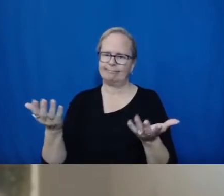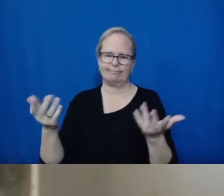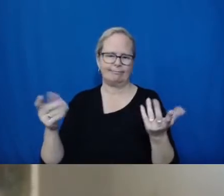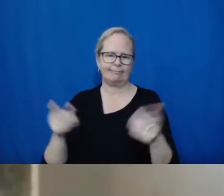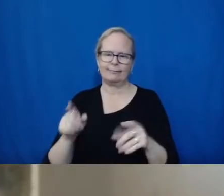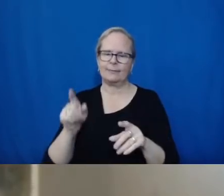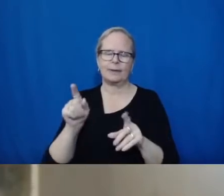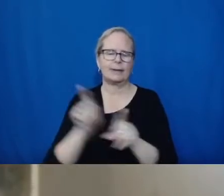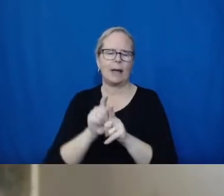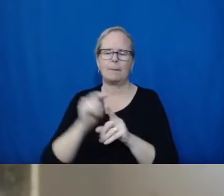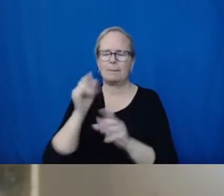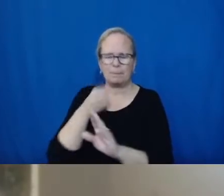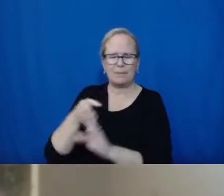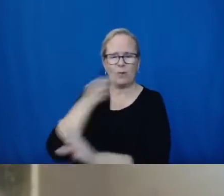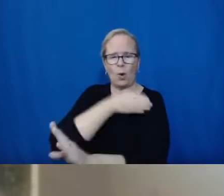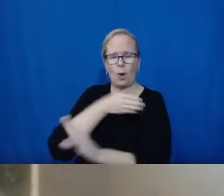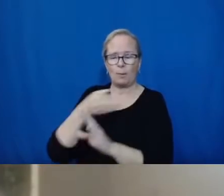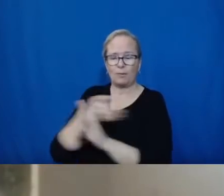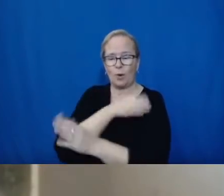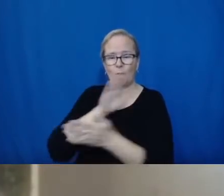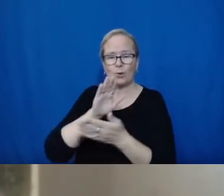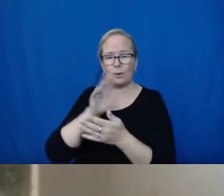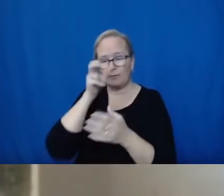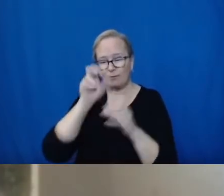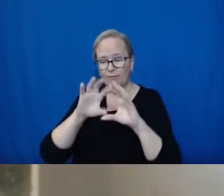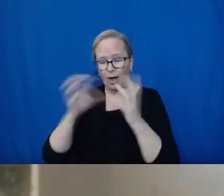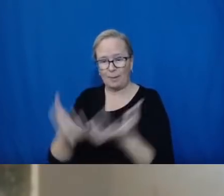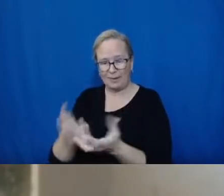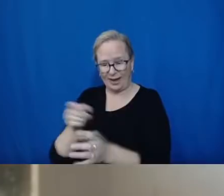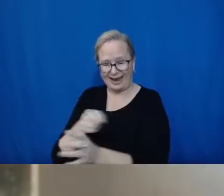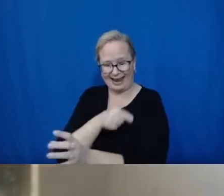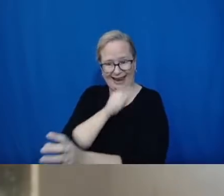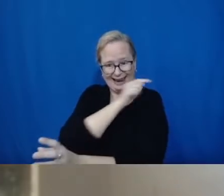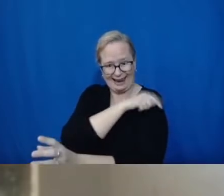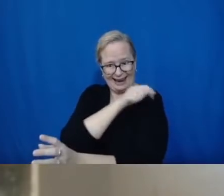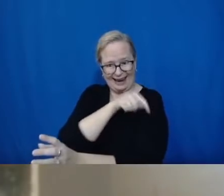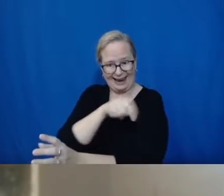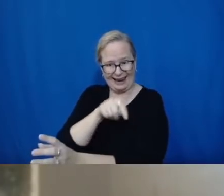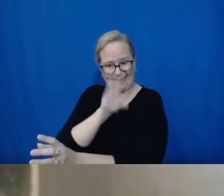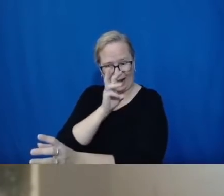as pre-pandemic normal. 6 weeks later,